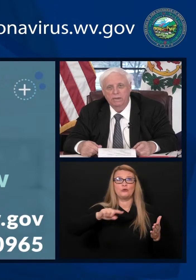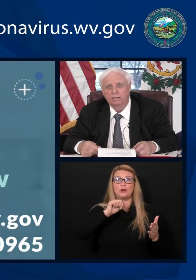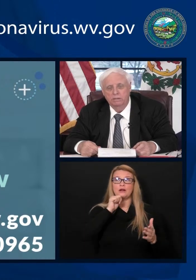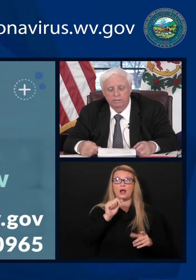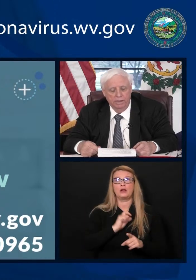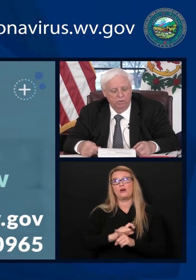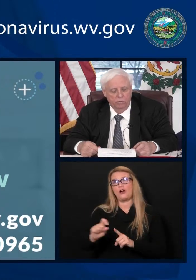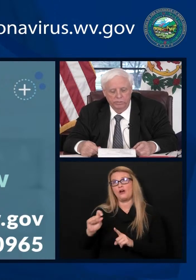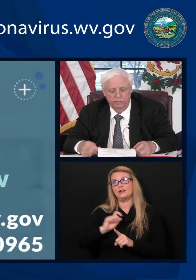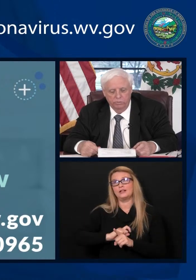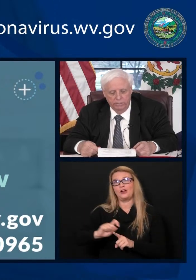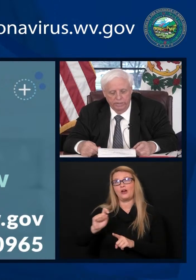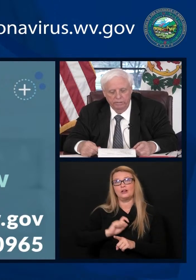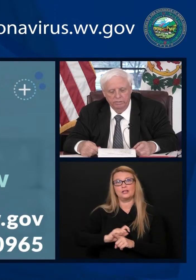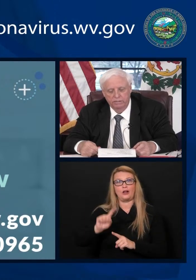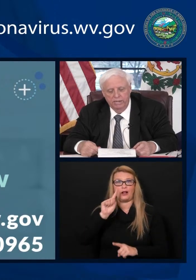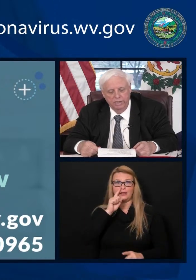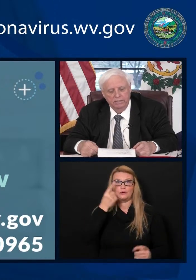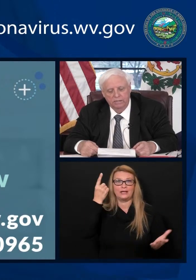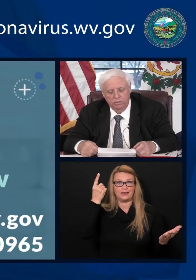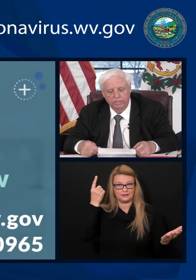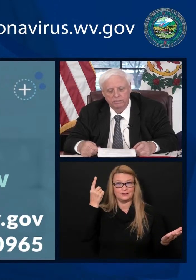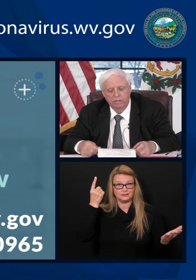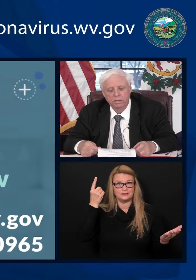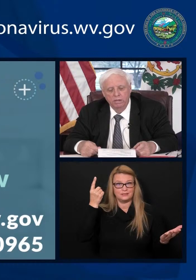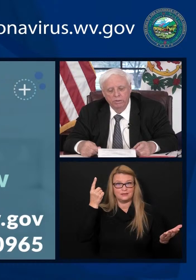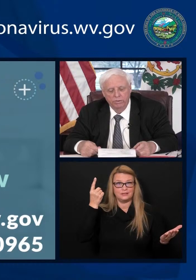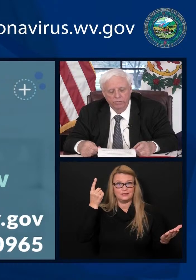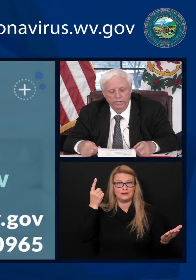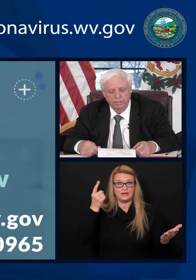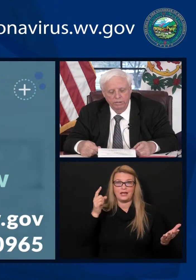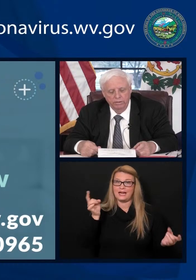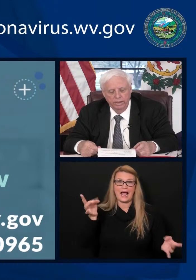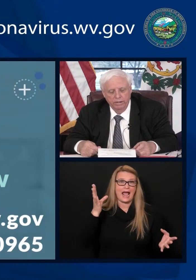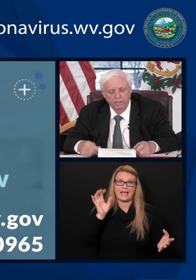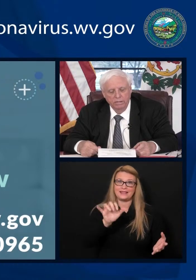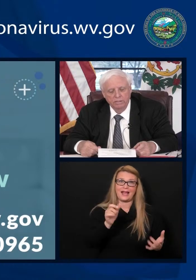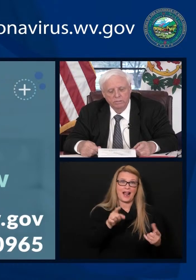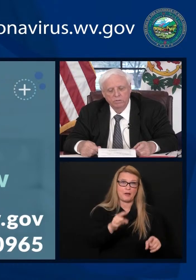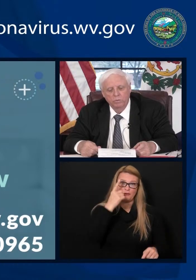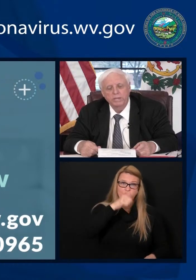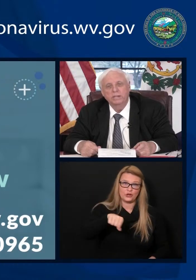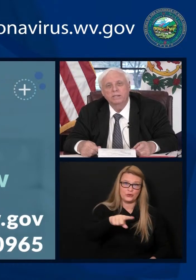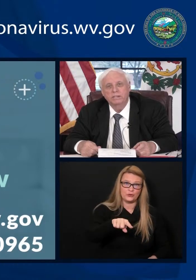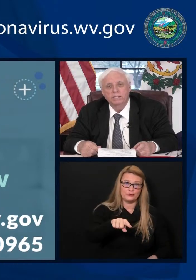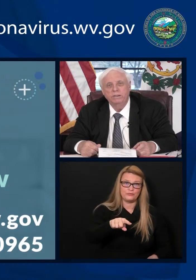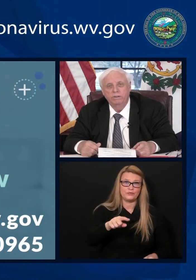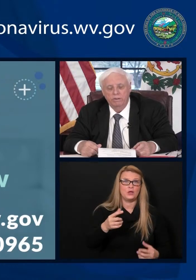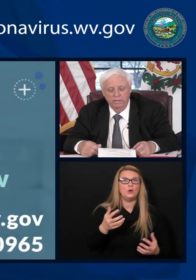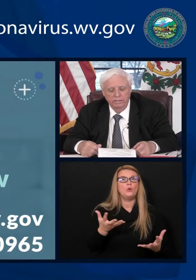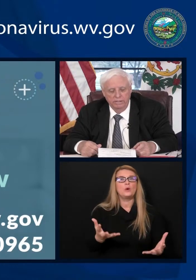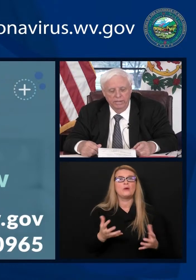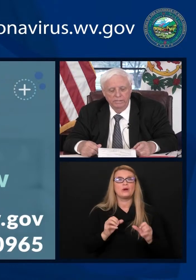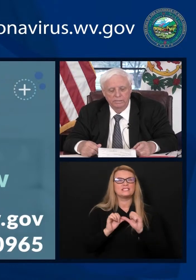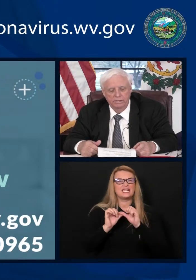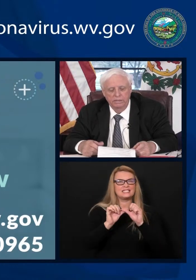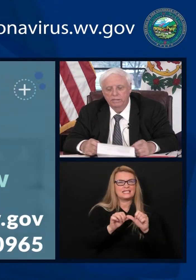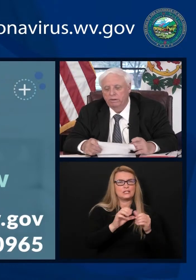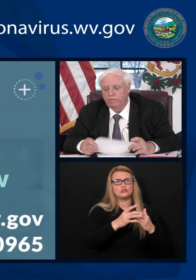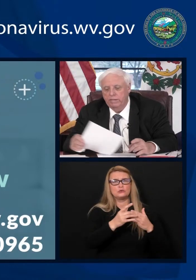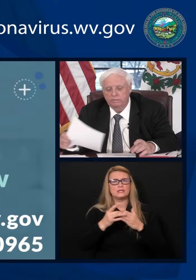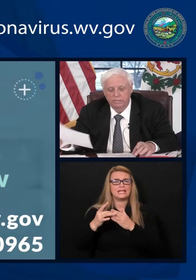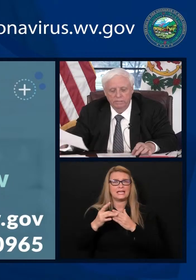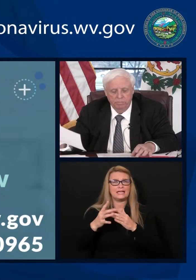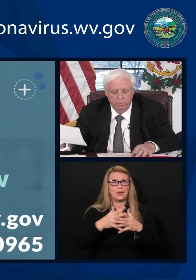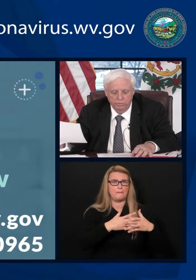dialing, which is ridiculous, and I hate like crazy that you've had to do that, so that we can continue to lead the nation in getting